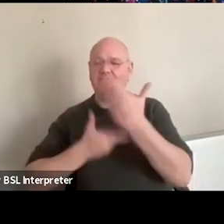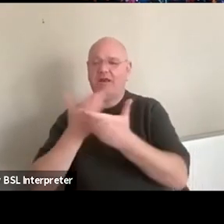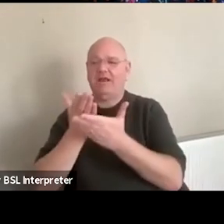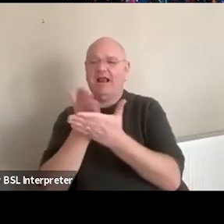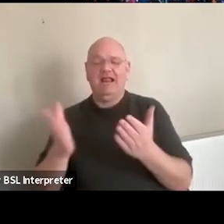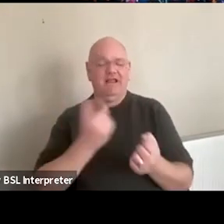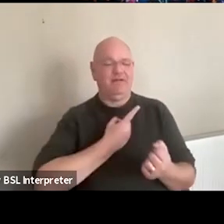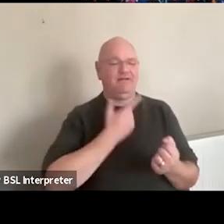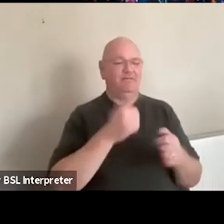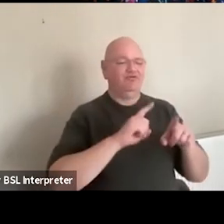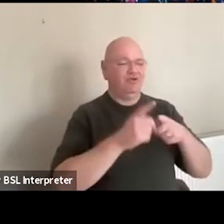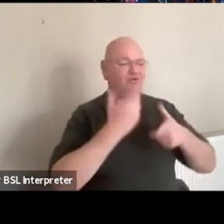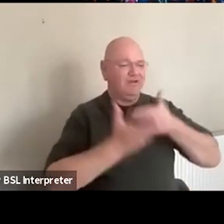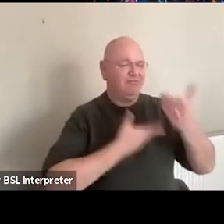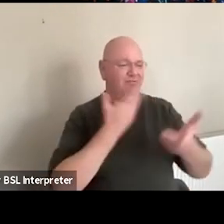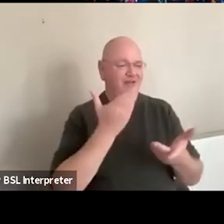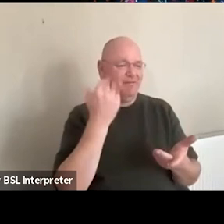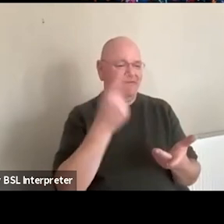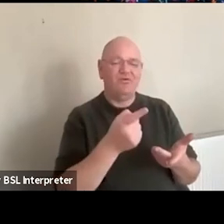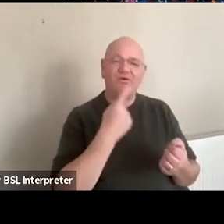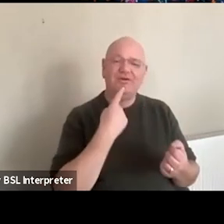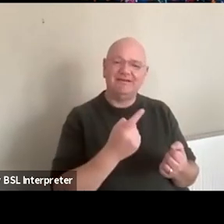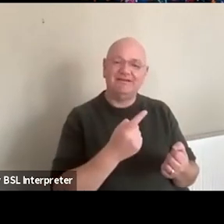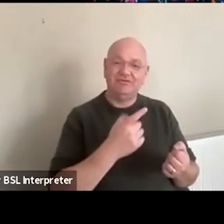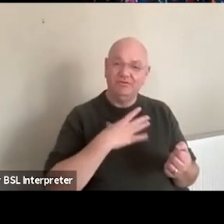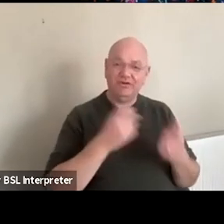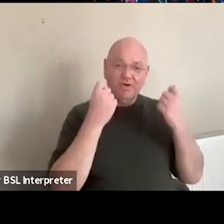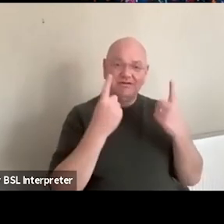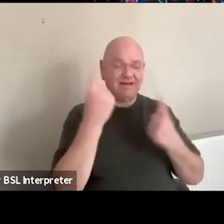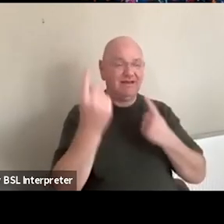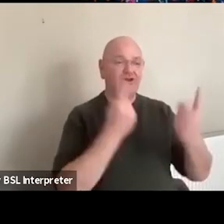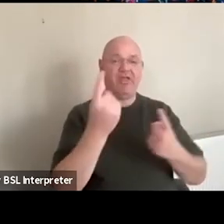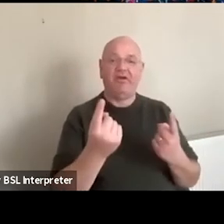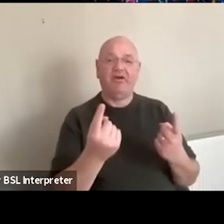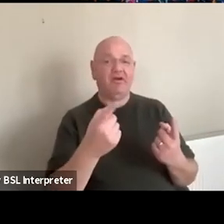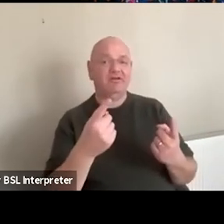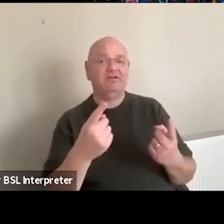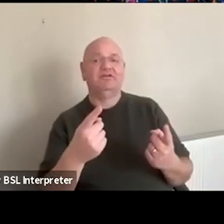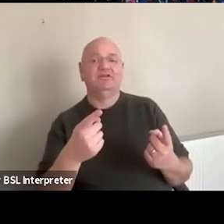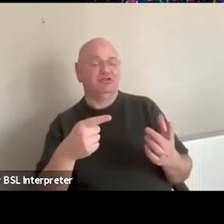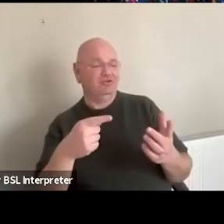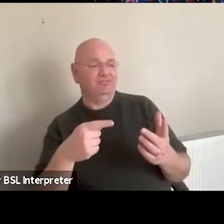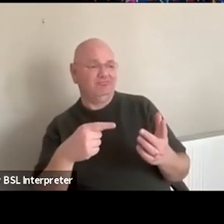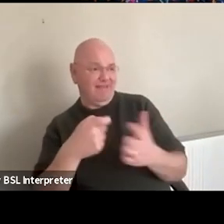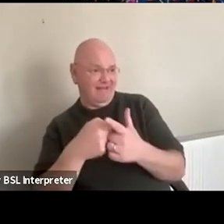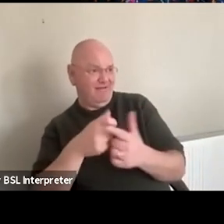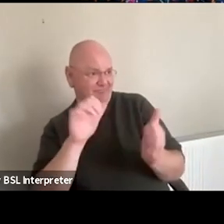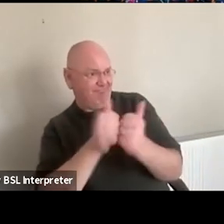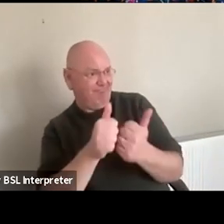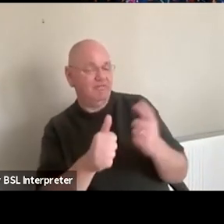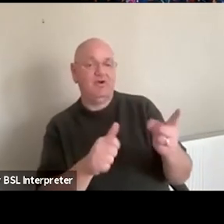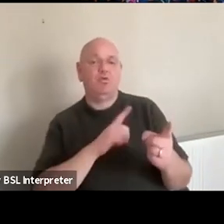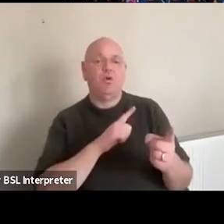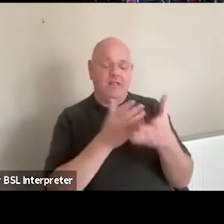earlier when I said that you have to start with understanding each other. And actually, that conversation that I was referring to when I was talking about gaps and commonality, the gaps are the